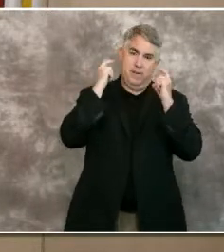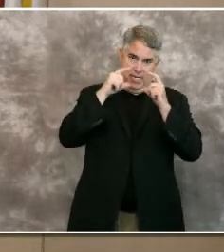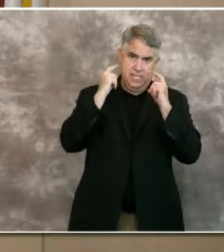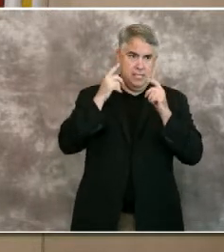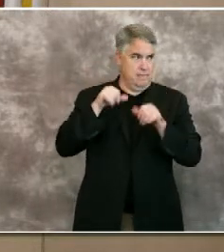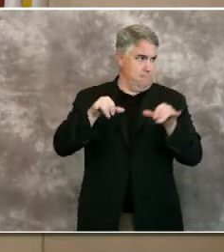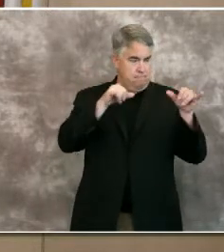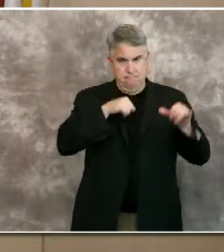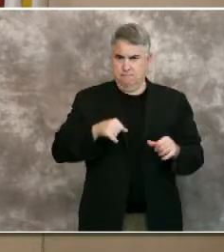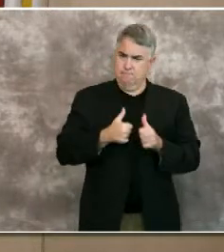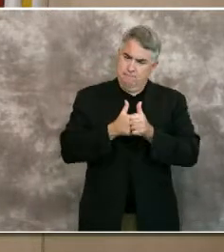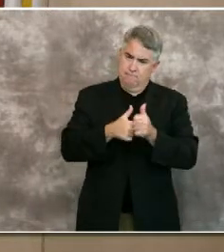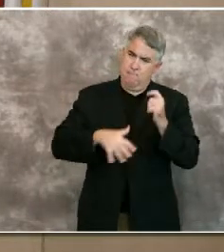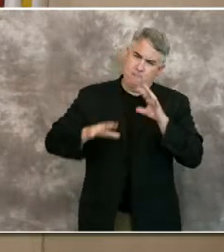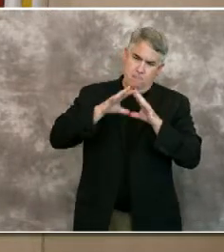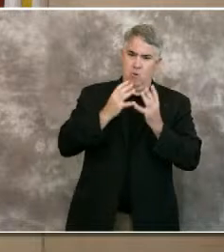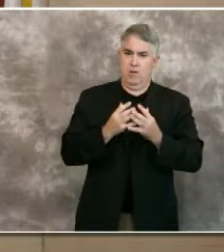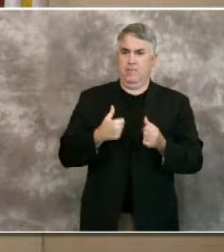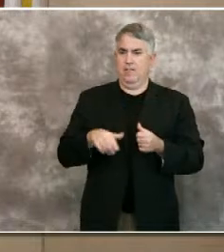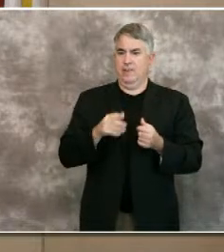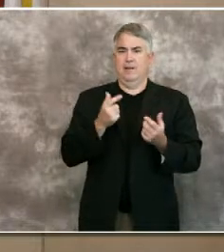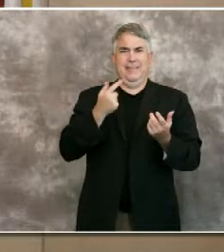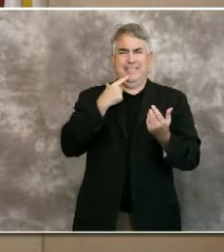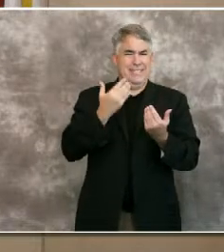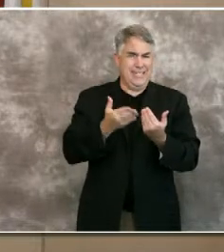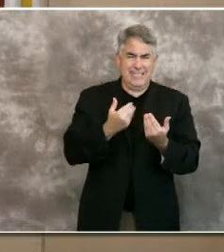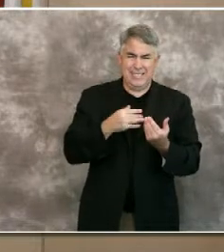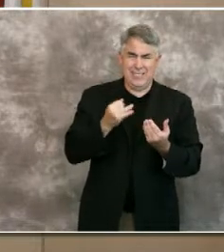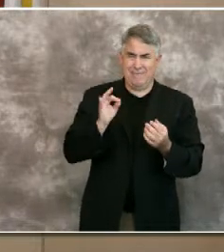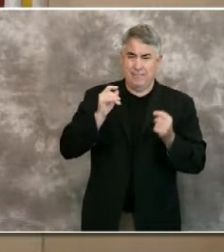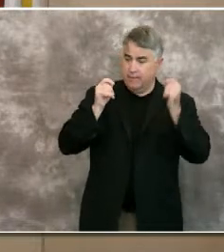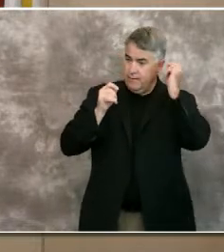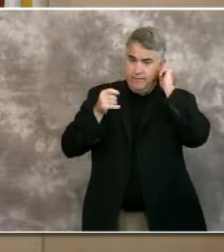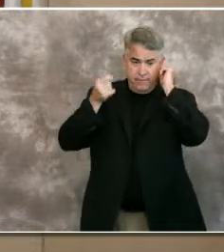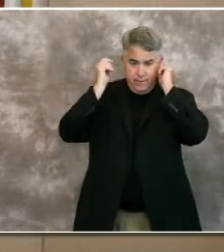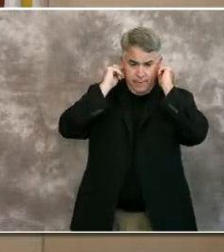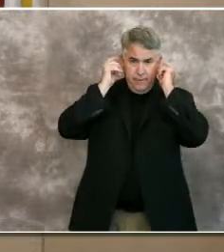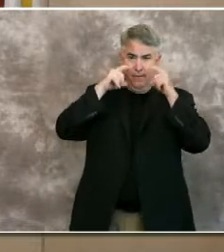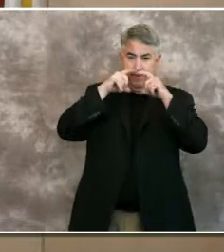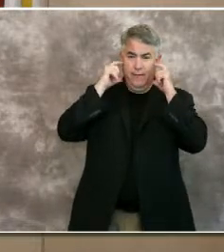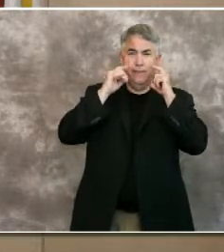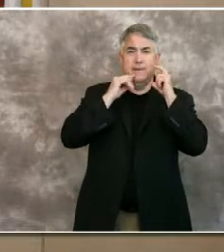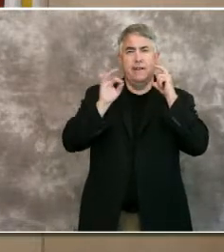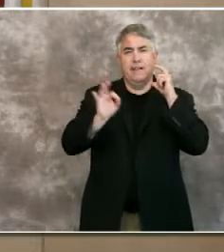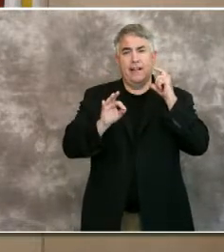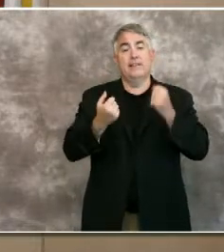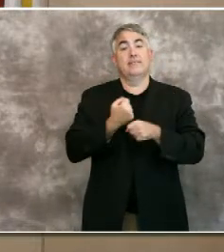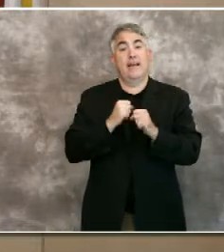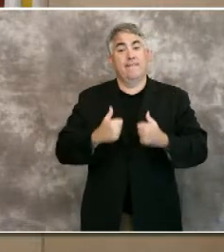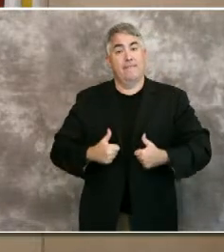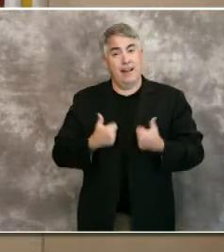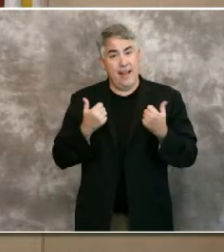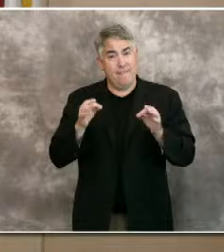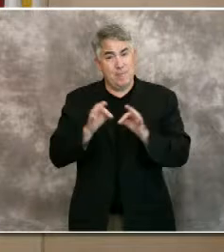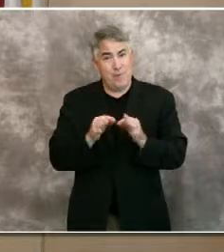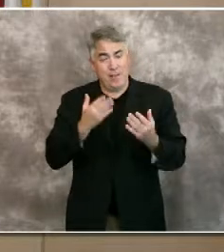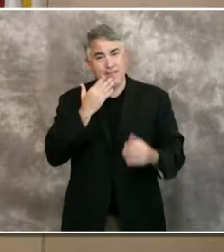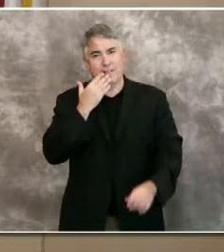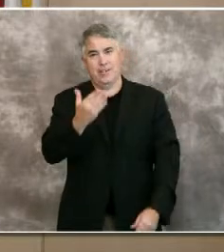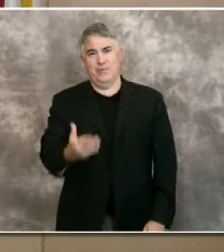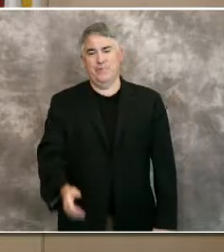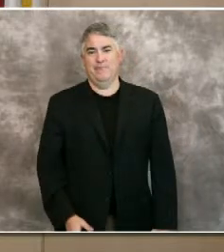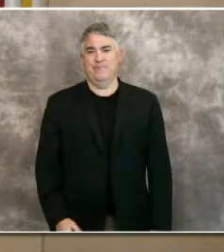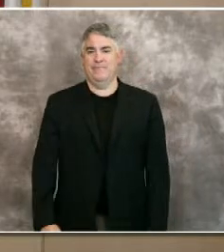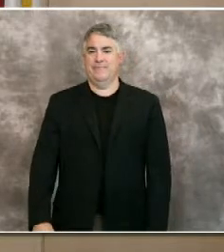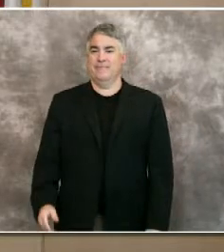easy task. You can save a life if you do so. Thank you for doing your part and being public health heroes.